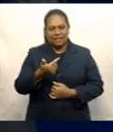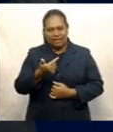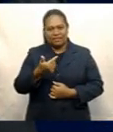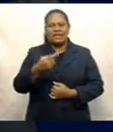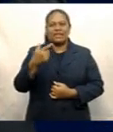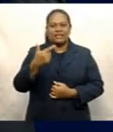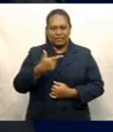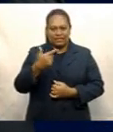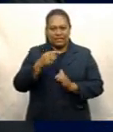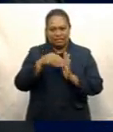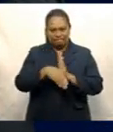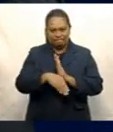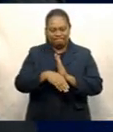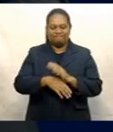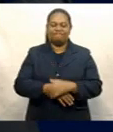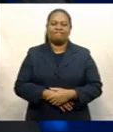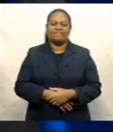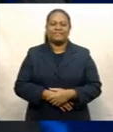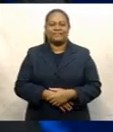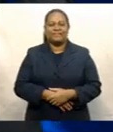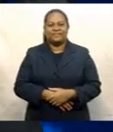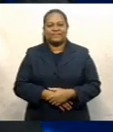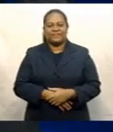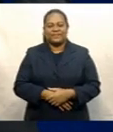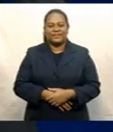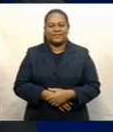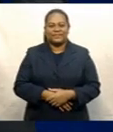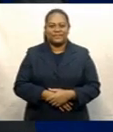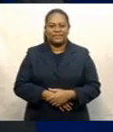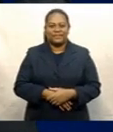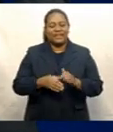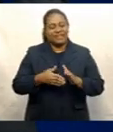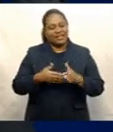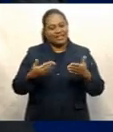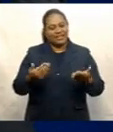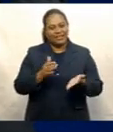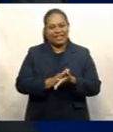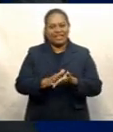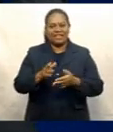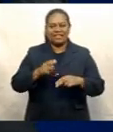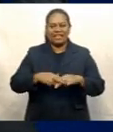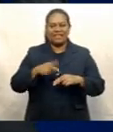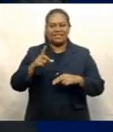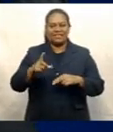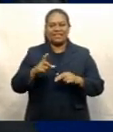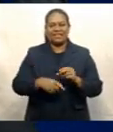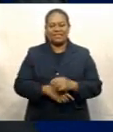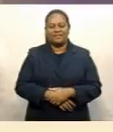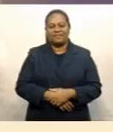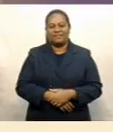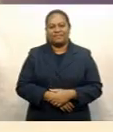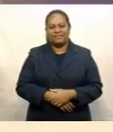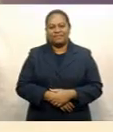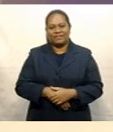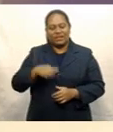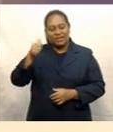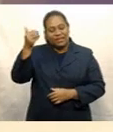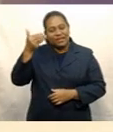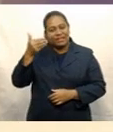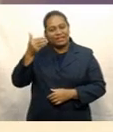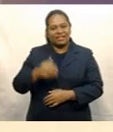at $27.17 per ounce. And Sinifa joins us now with the latest from the money market. Good